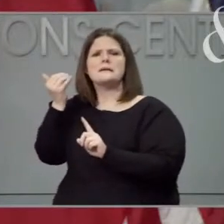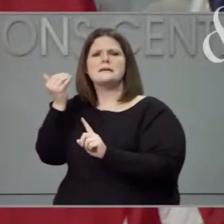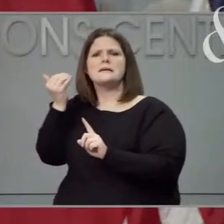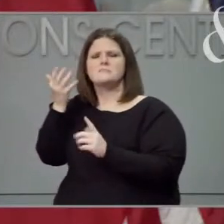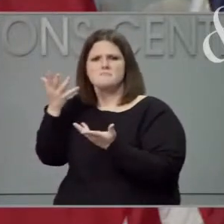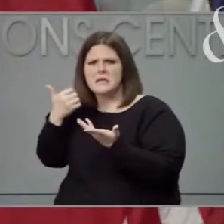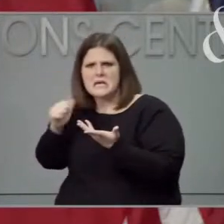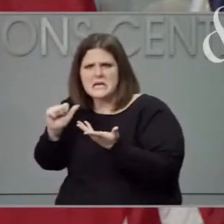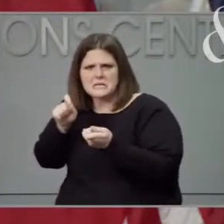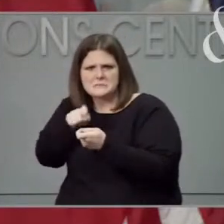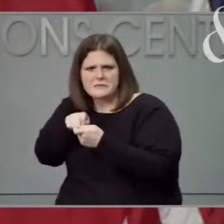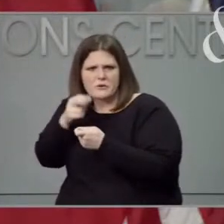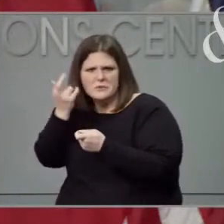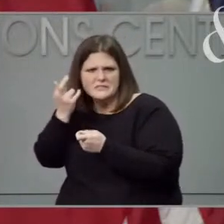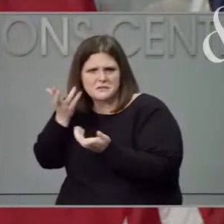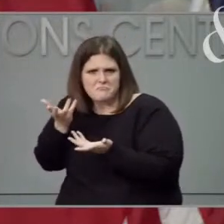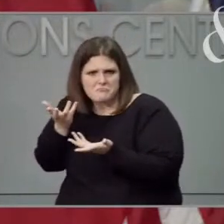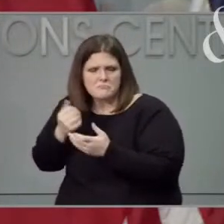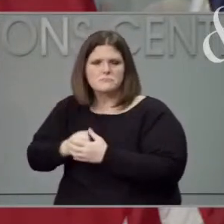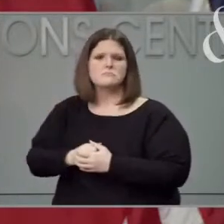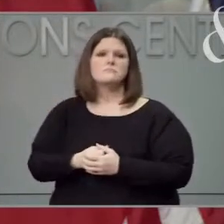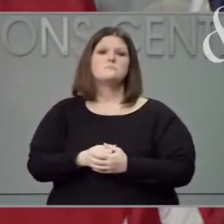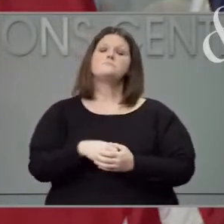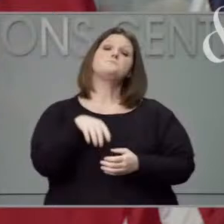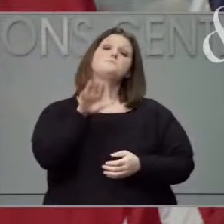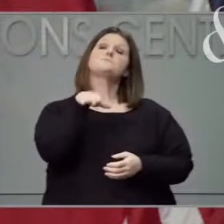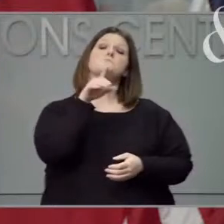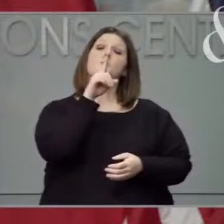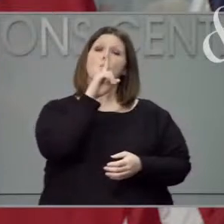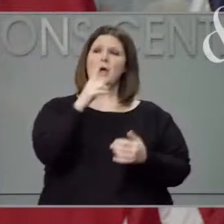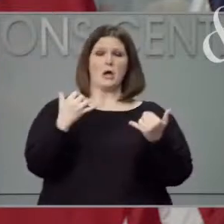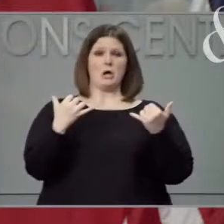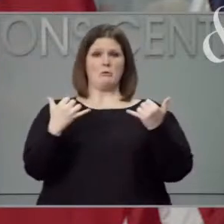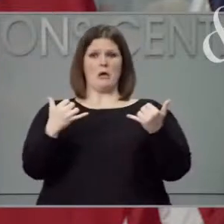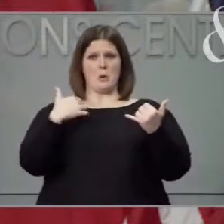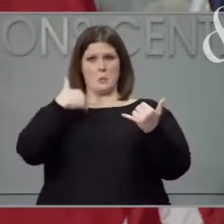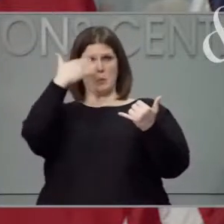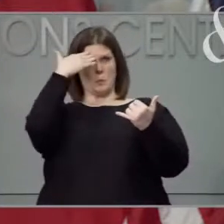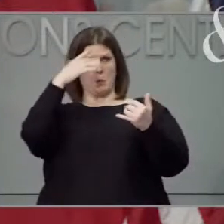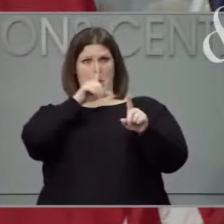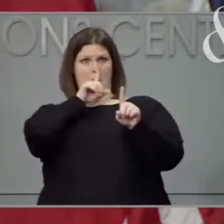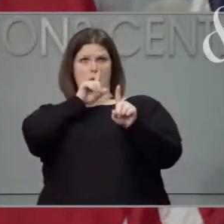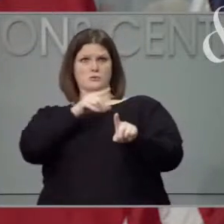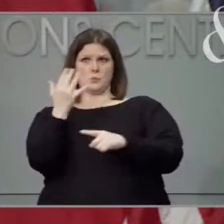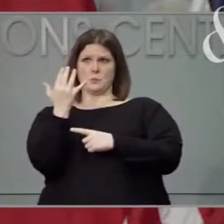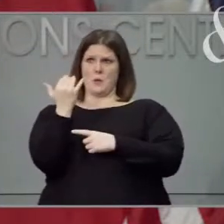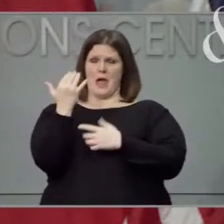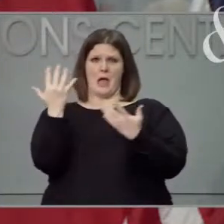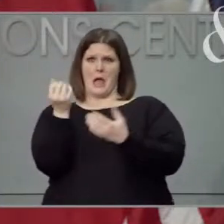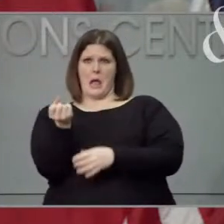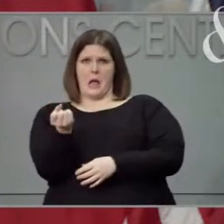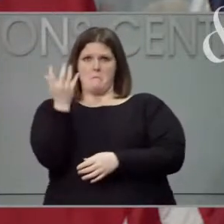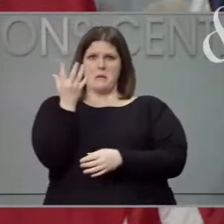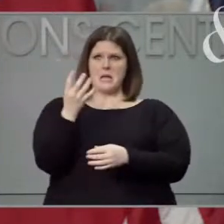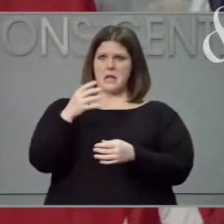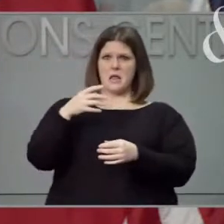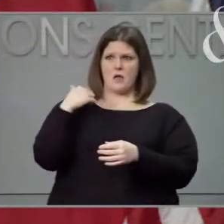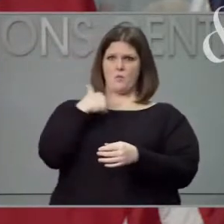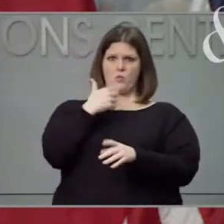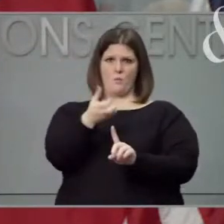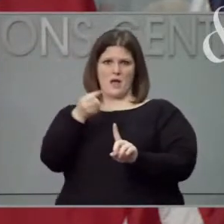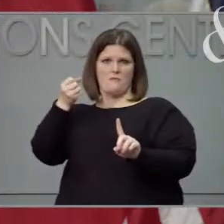Any sort of color on that? Actually, it's probably too soon to determine what our provisional ballot number will